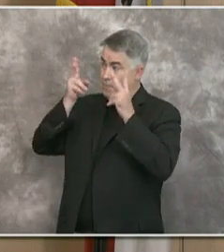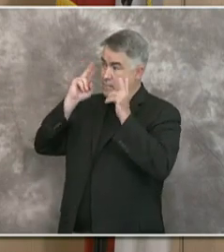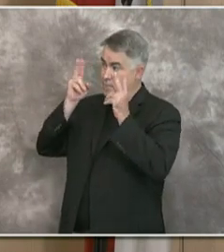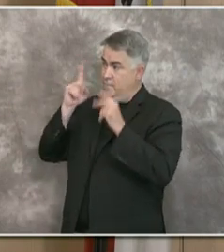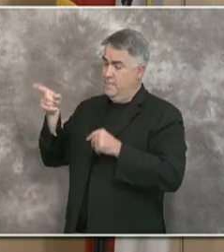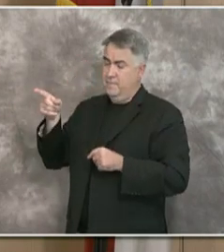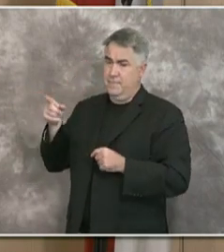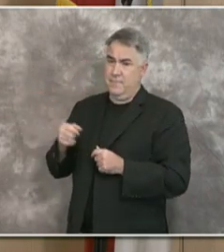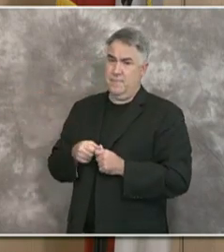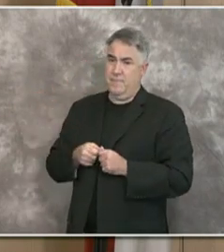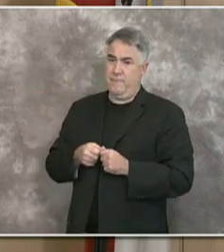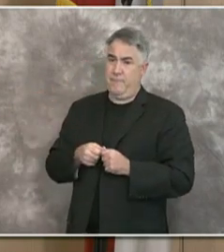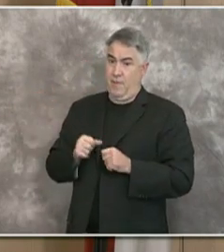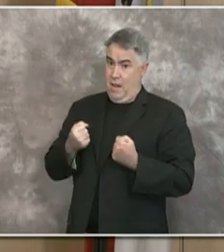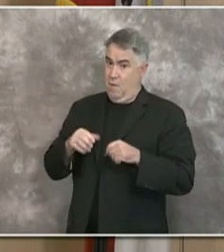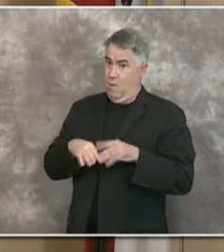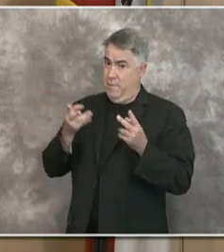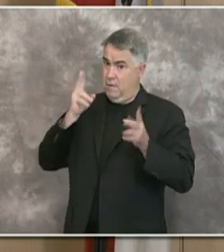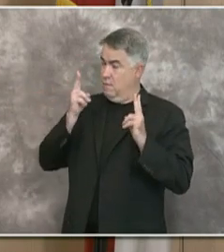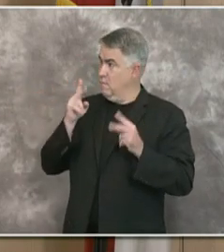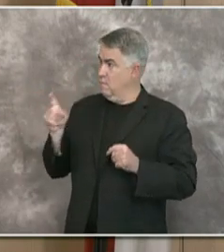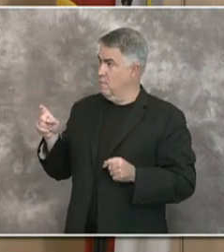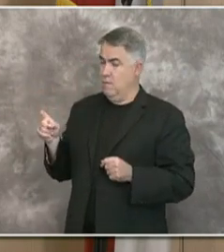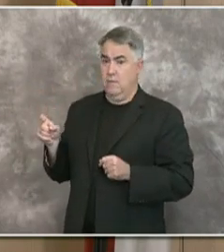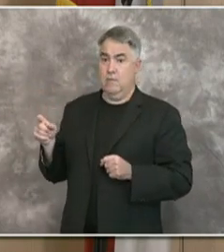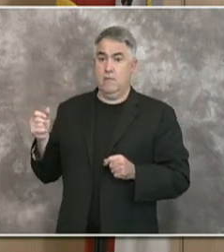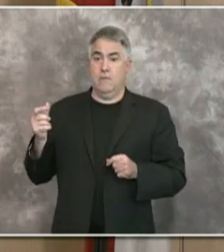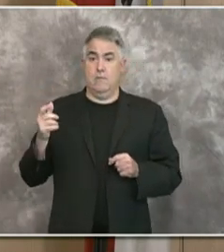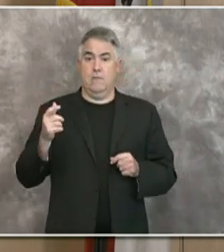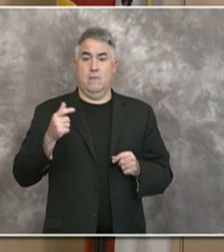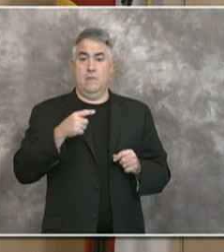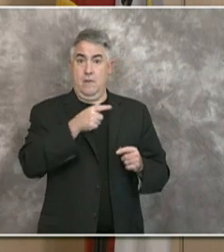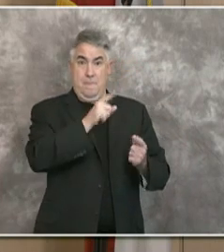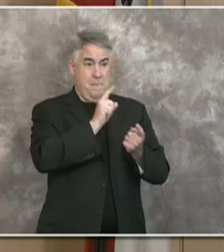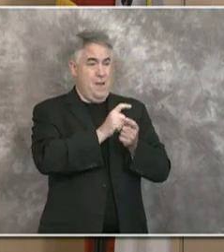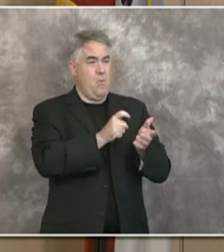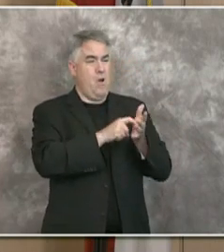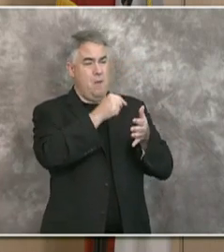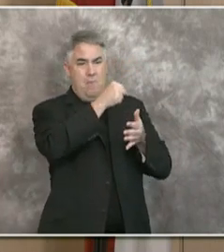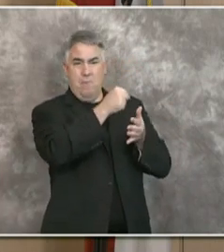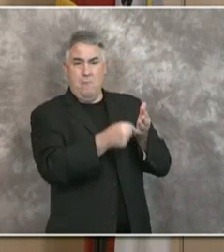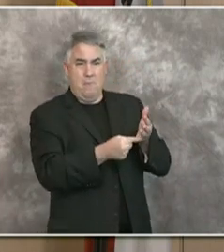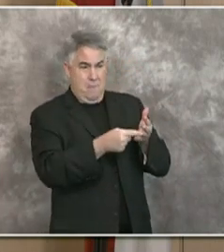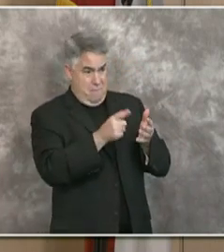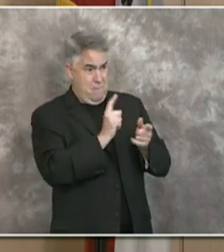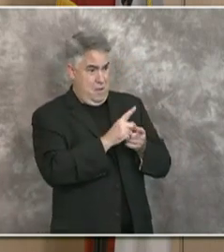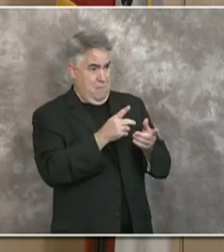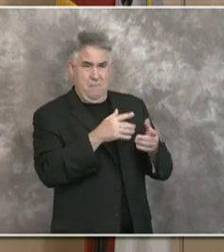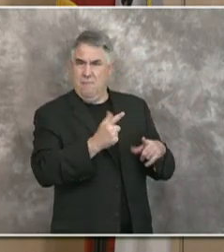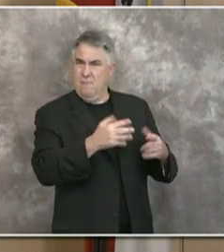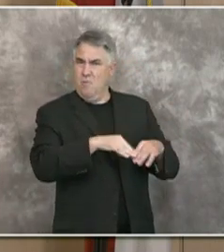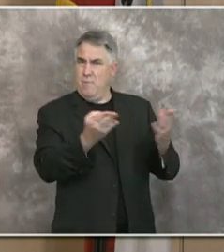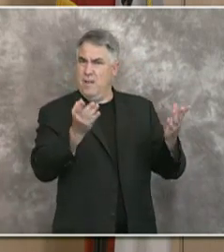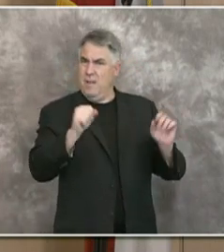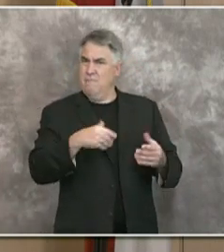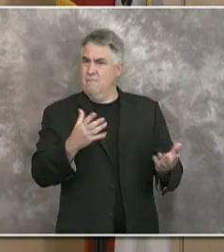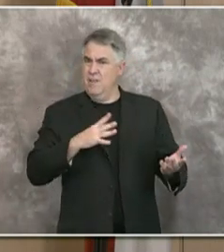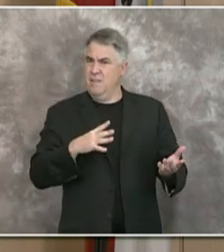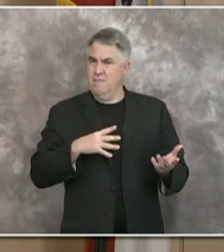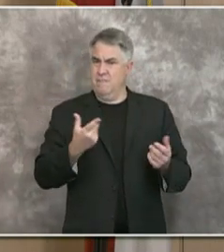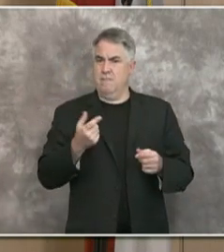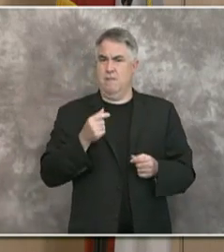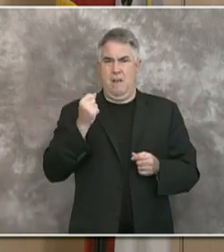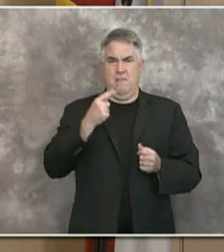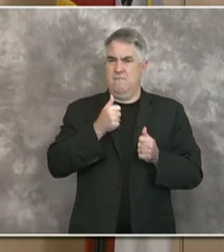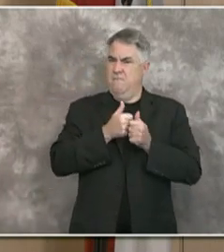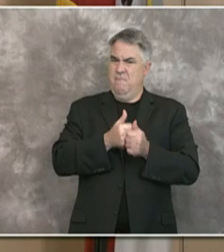once they meet the criteria? They are. Once they complete the safe reopening plan, which is on the county's website, they share that with their